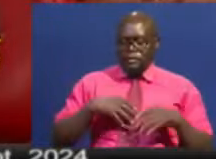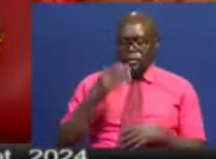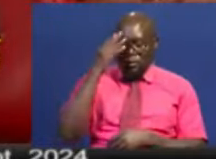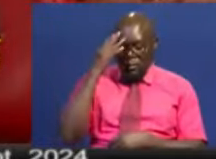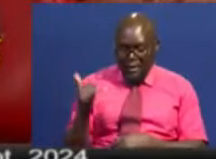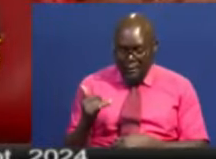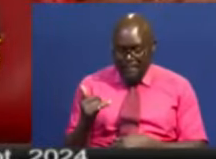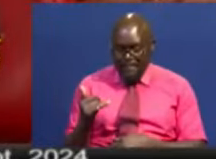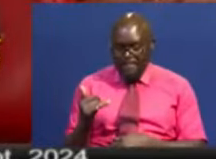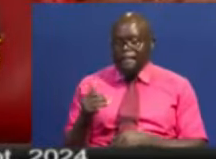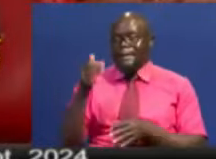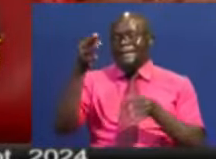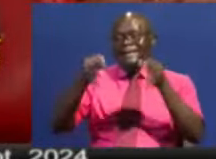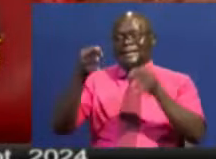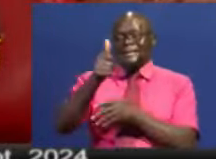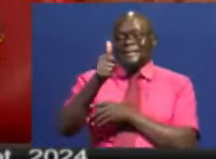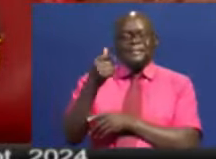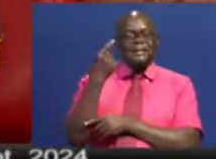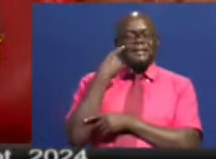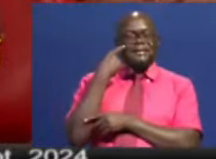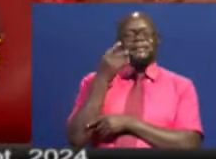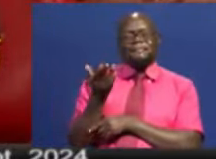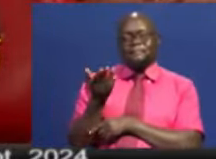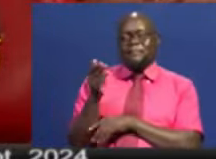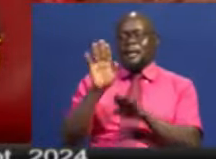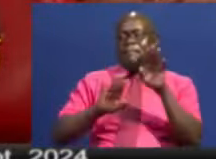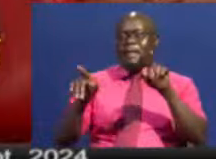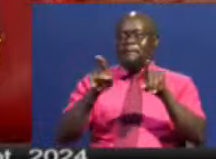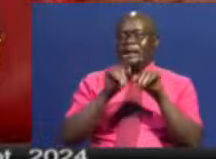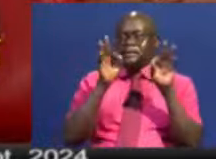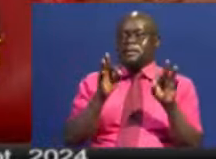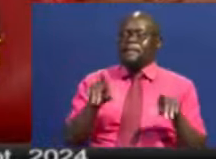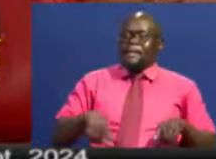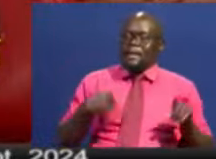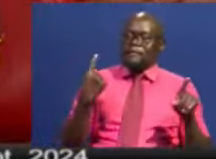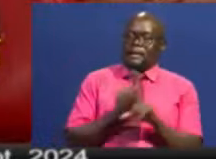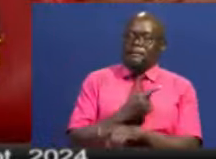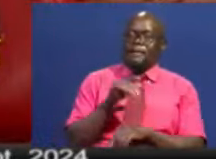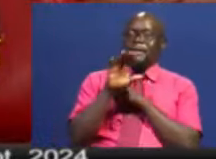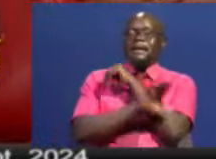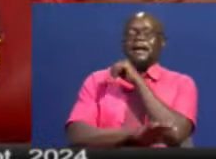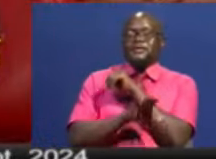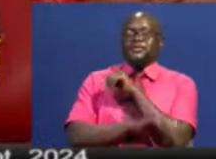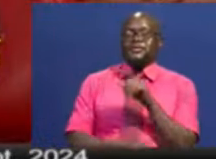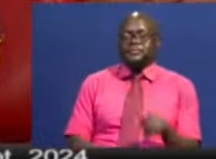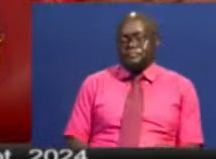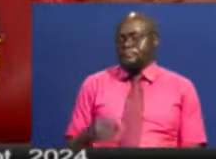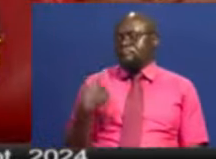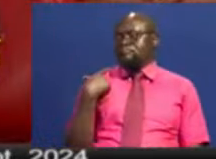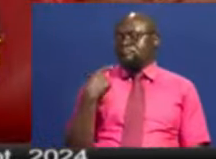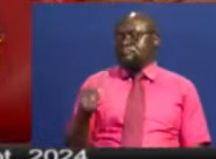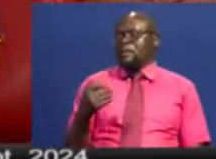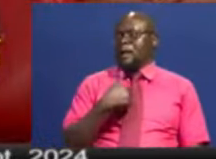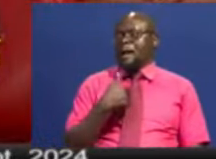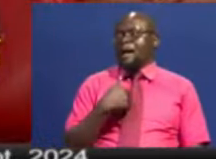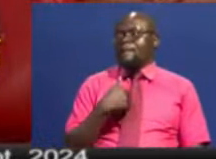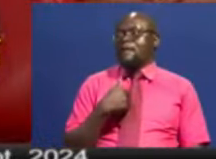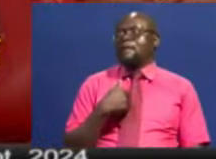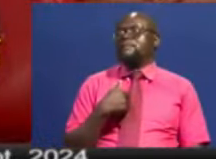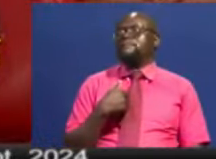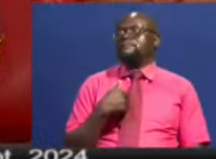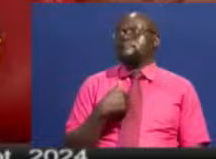because the judges behaved as though they live in another country, Mr. Speaker. Recently, there was a burial in